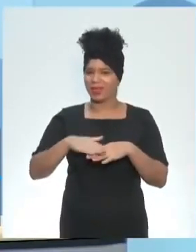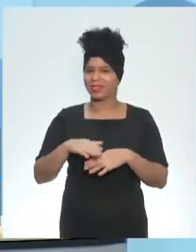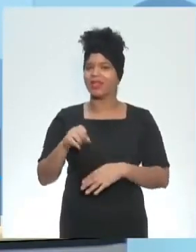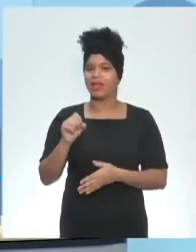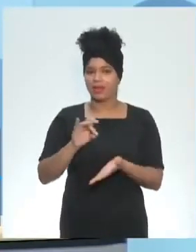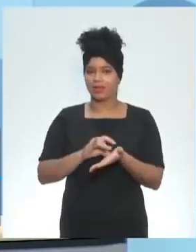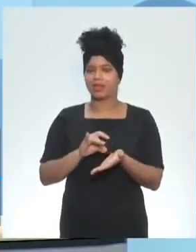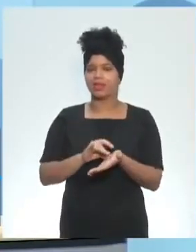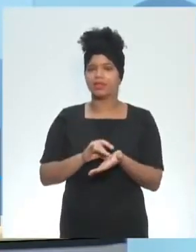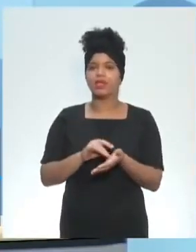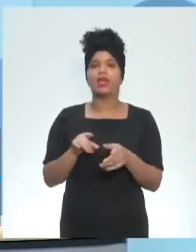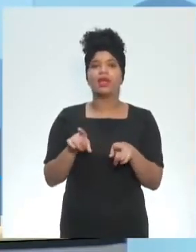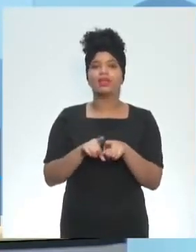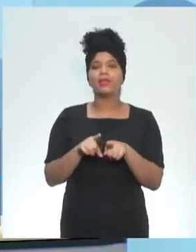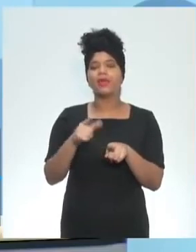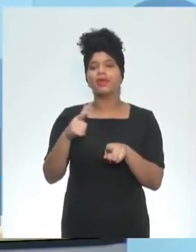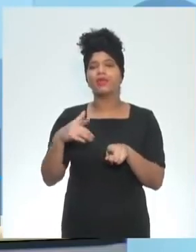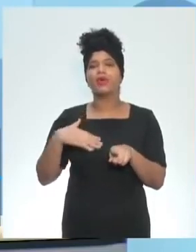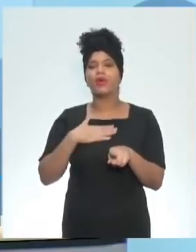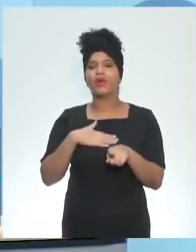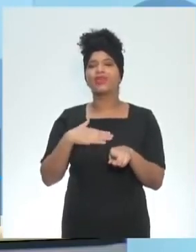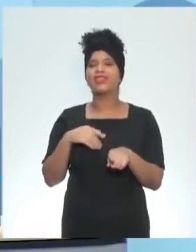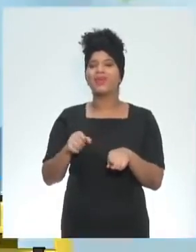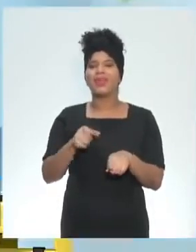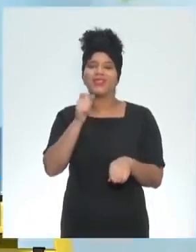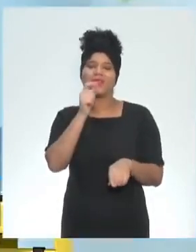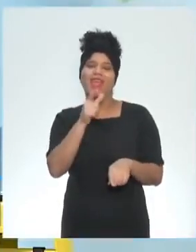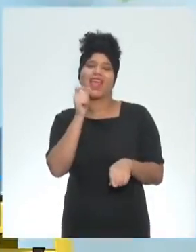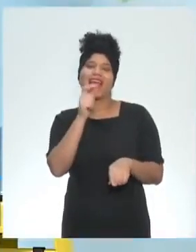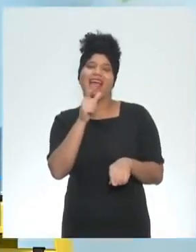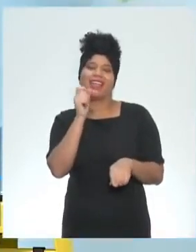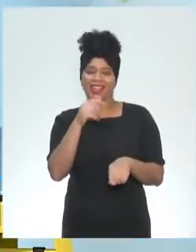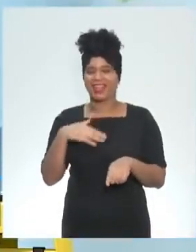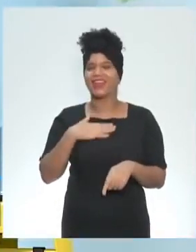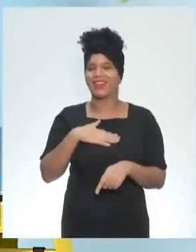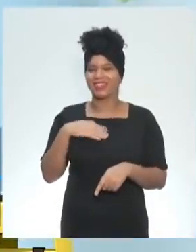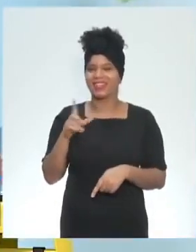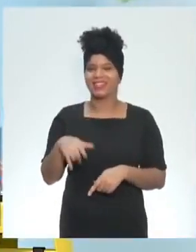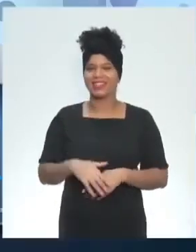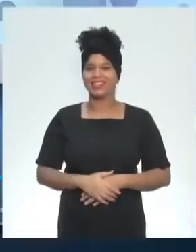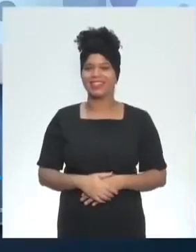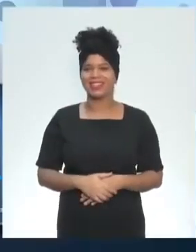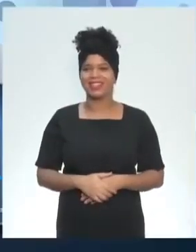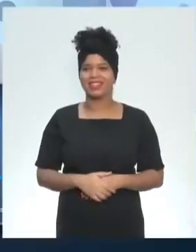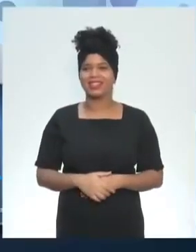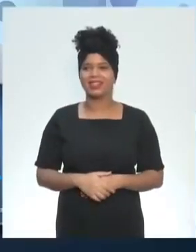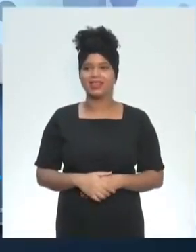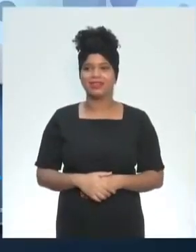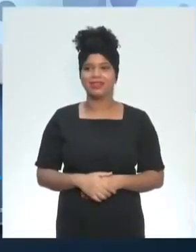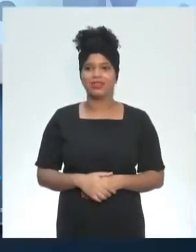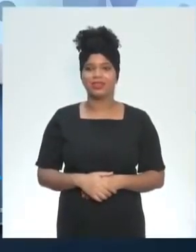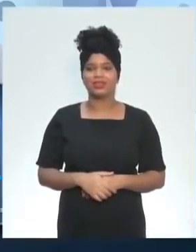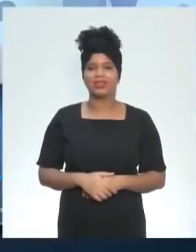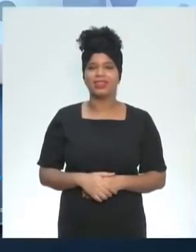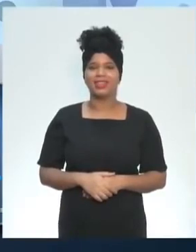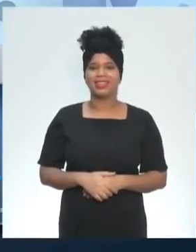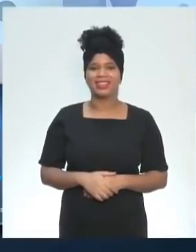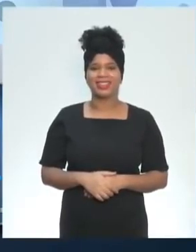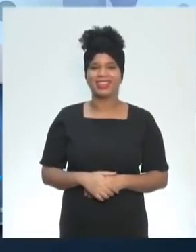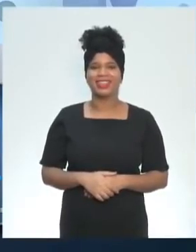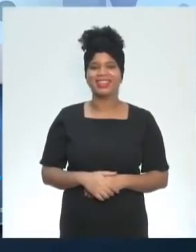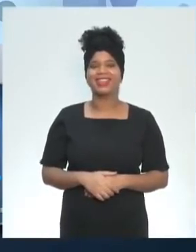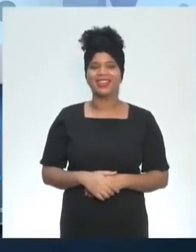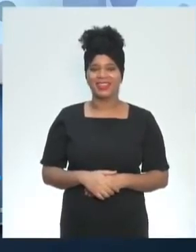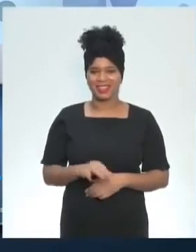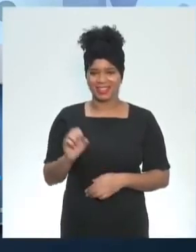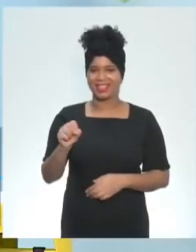and I really really like Comedy Comedy Take You High Pressure with an institution